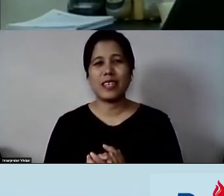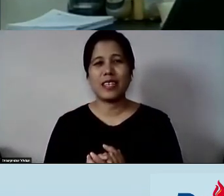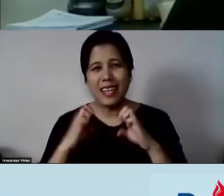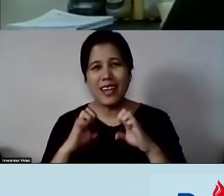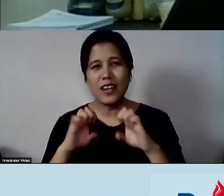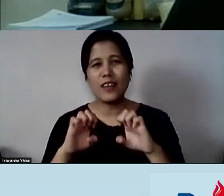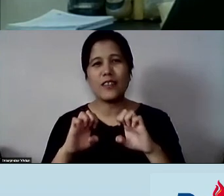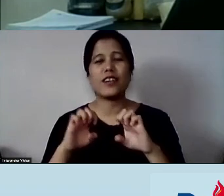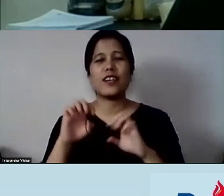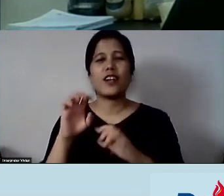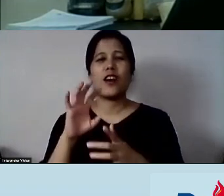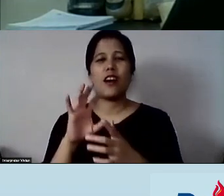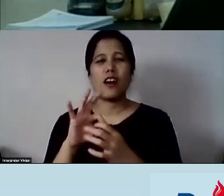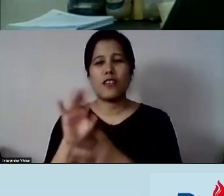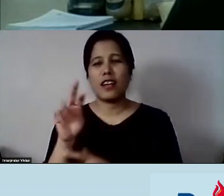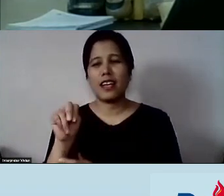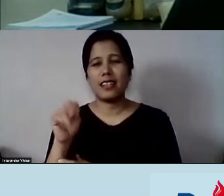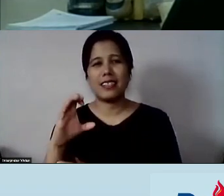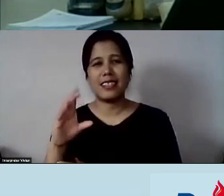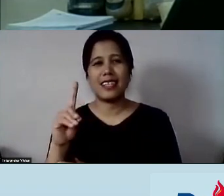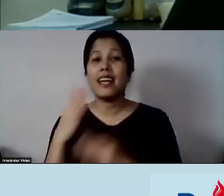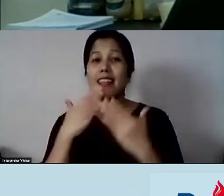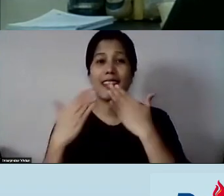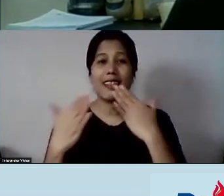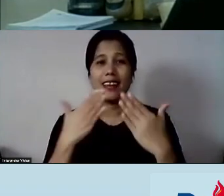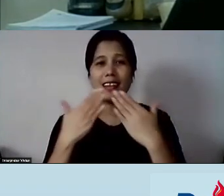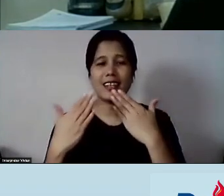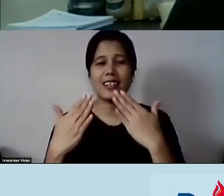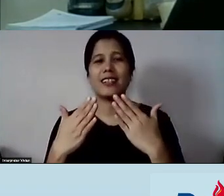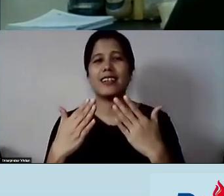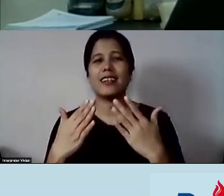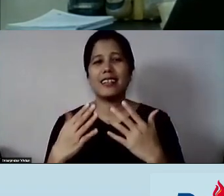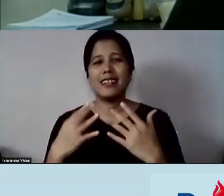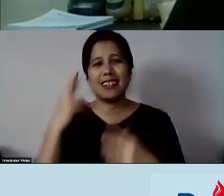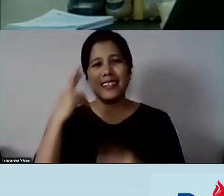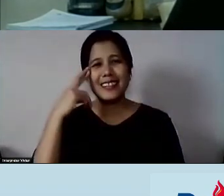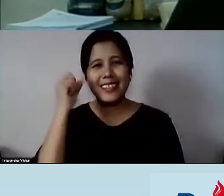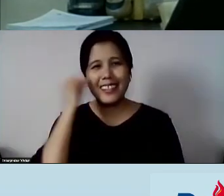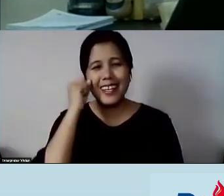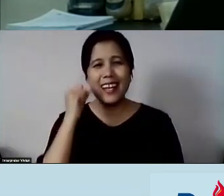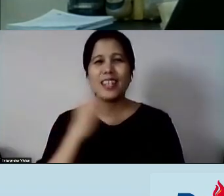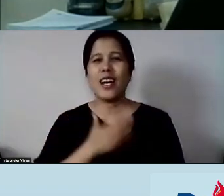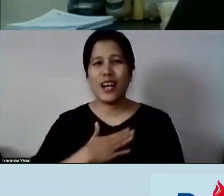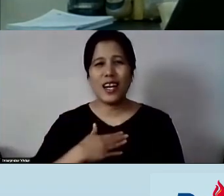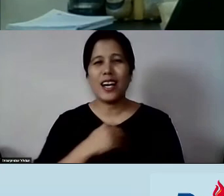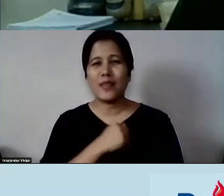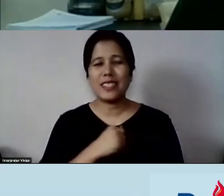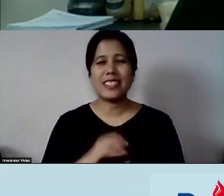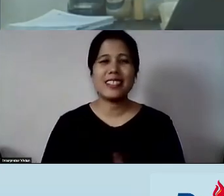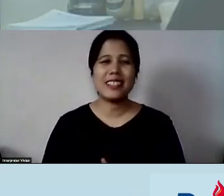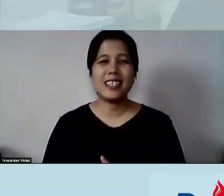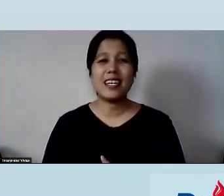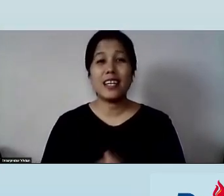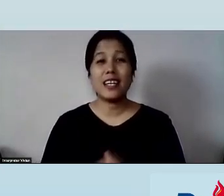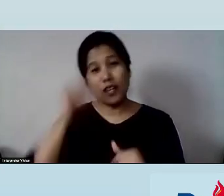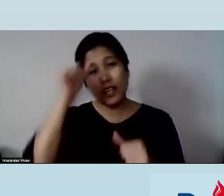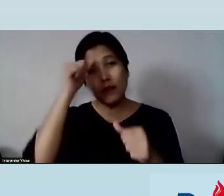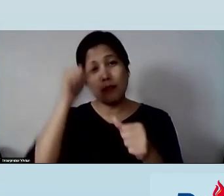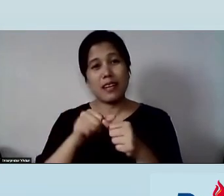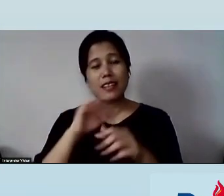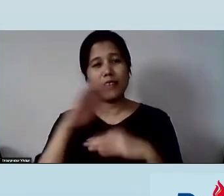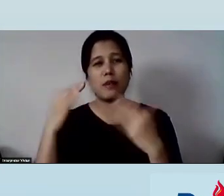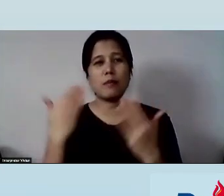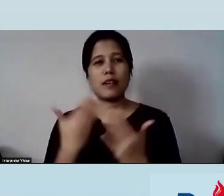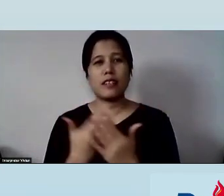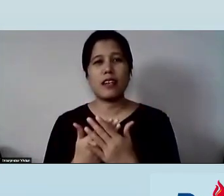the NCDA. So yun, thank you po, Sir Zaldi. Yeah, no, we appreciate this. But I just want to remind everybody, if you have